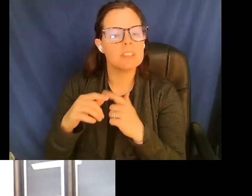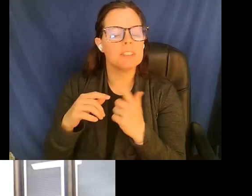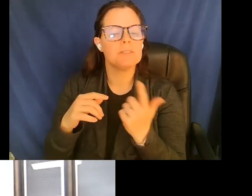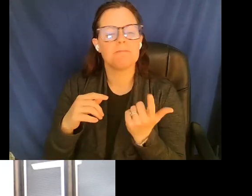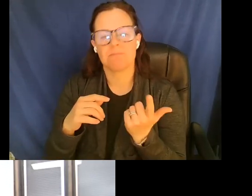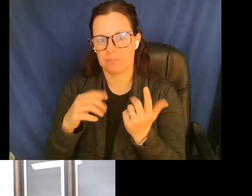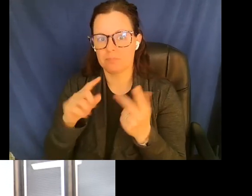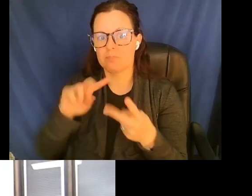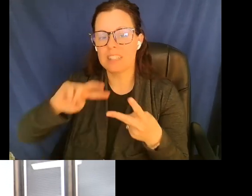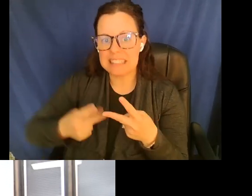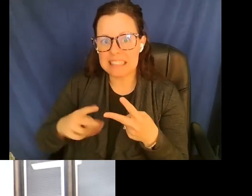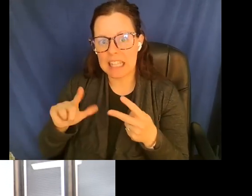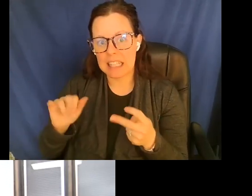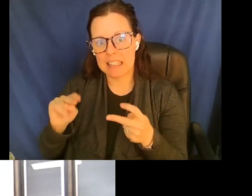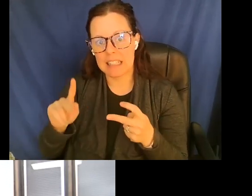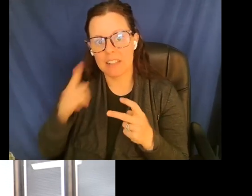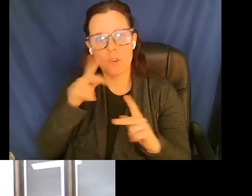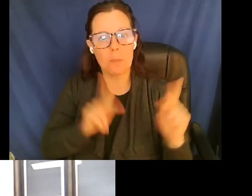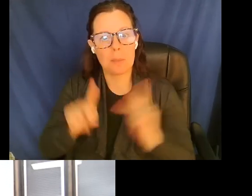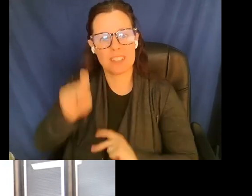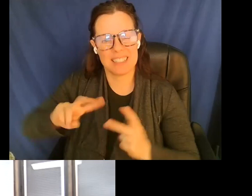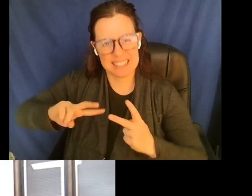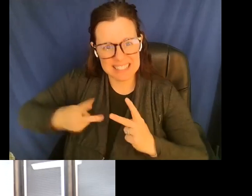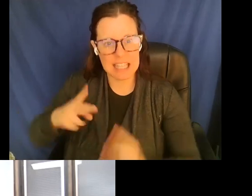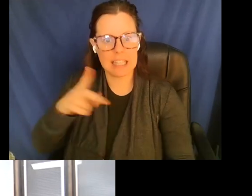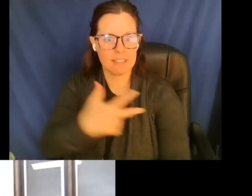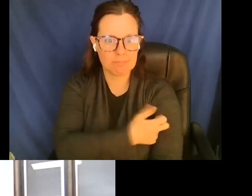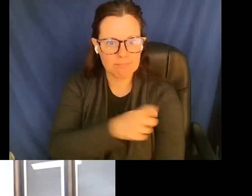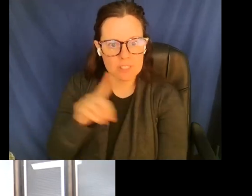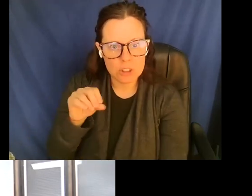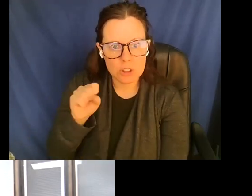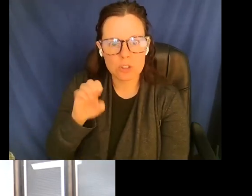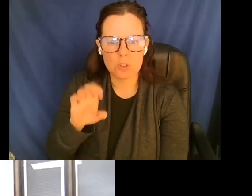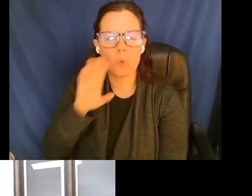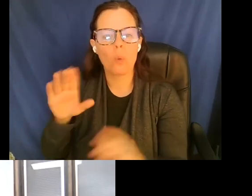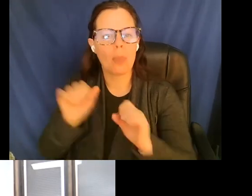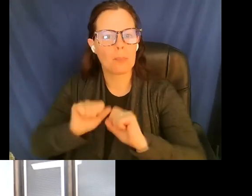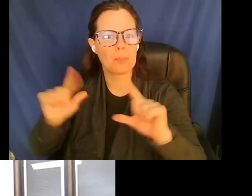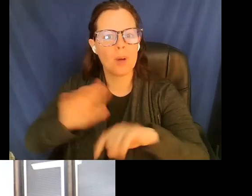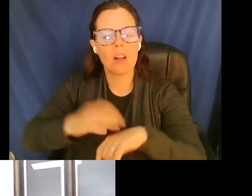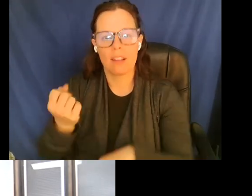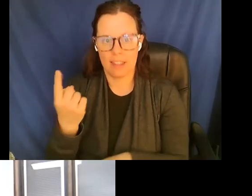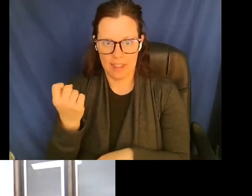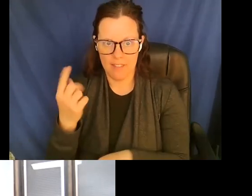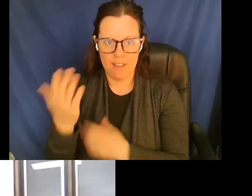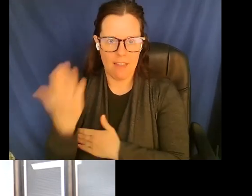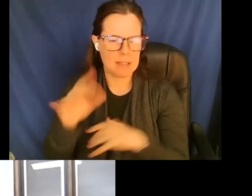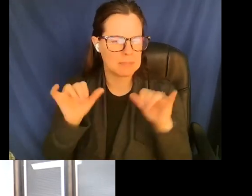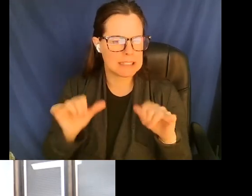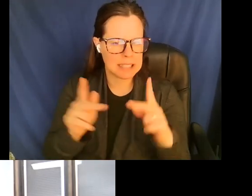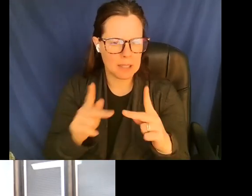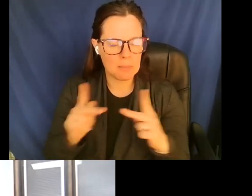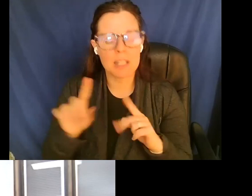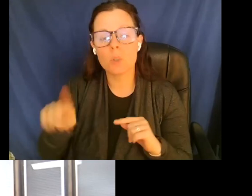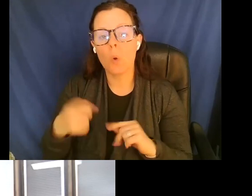their second dose will go live at 11 a.m. in those same places. Only people that have received their